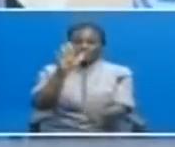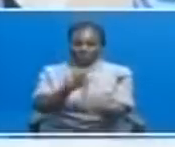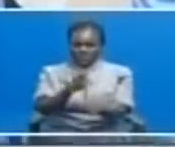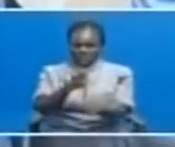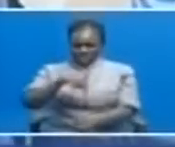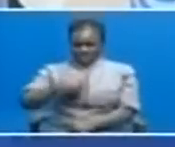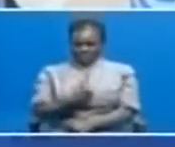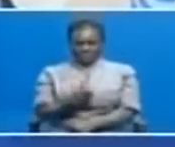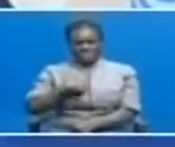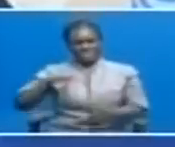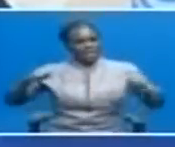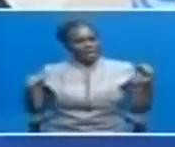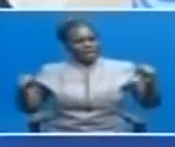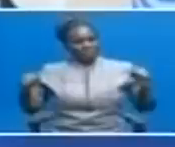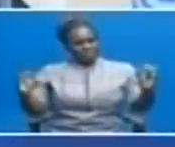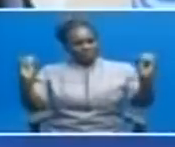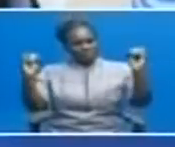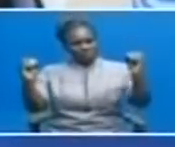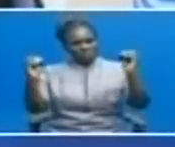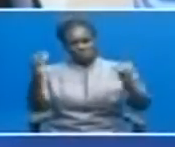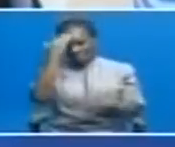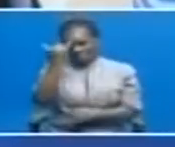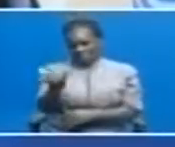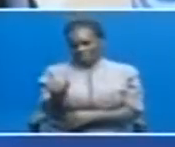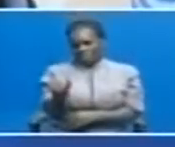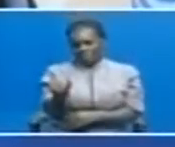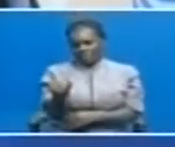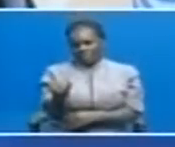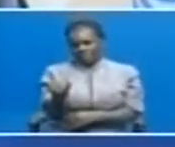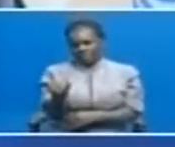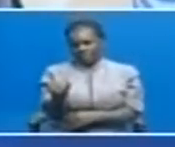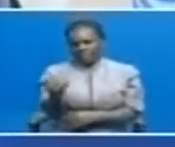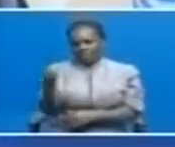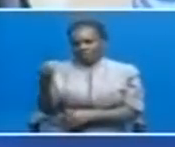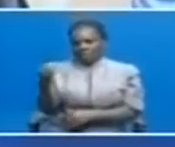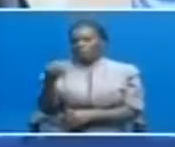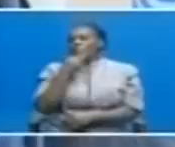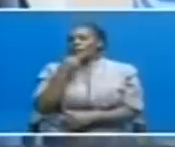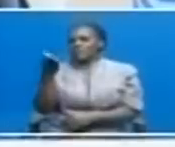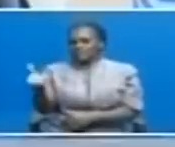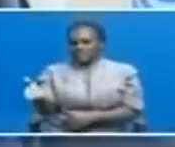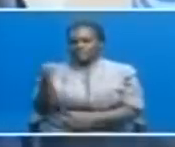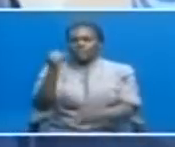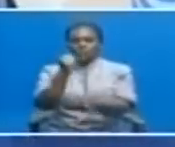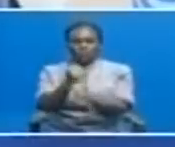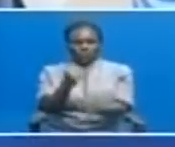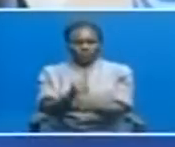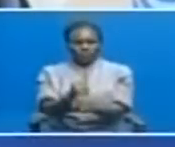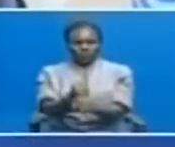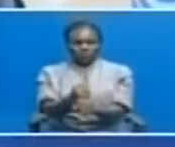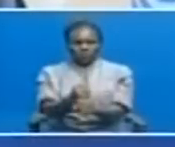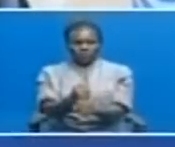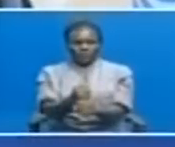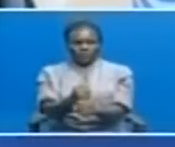me, I'm not happy with what George Odhiambo, your uncle, has